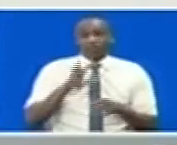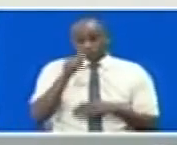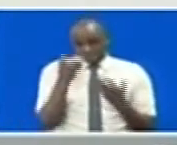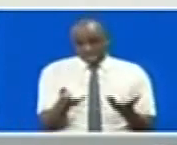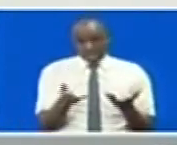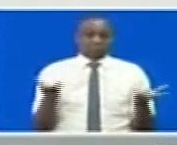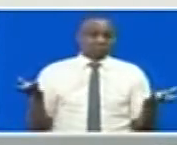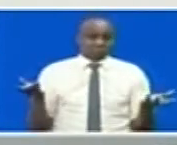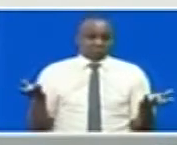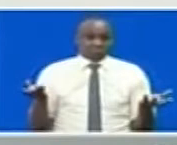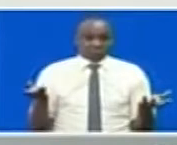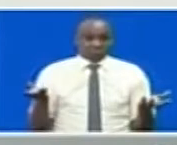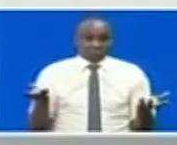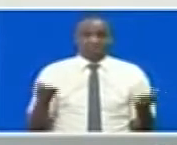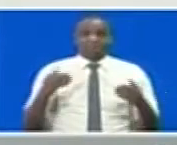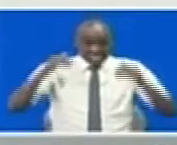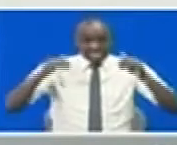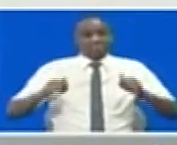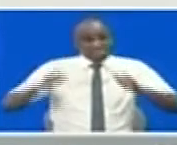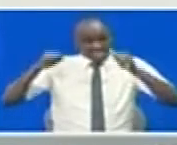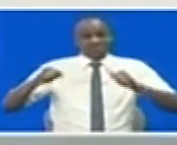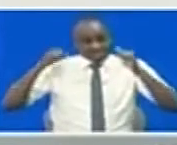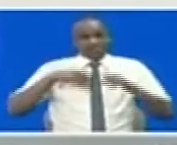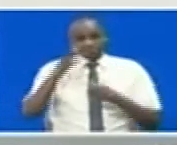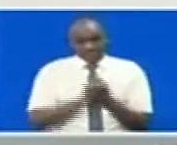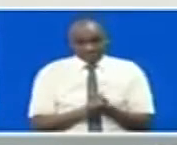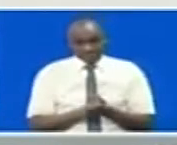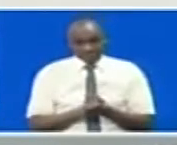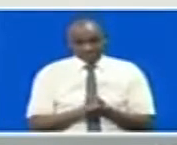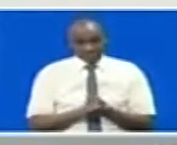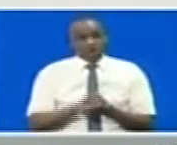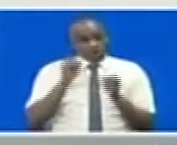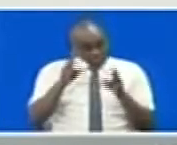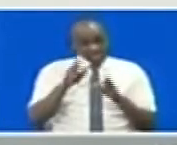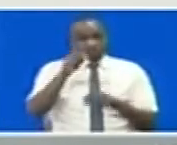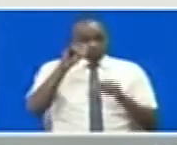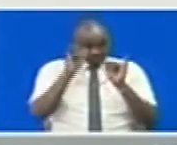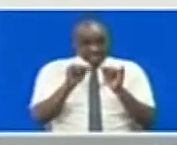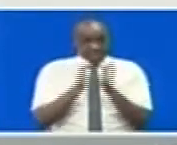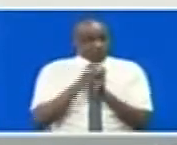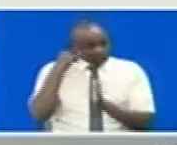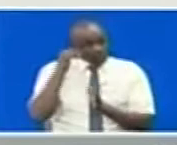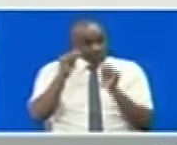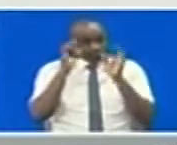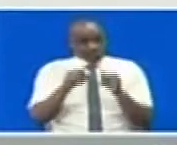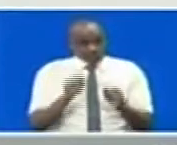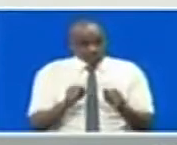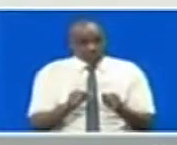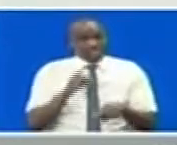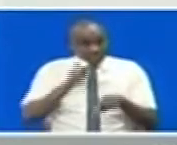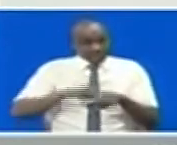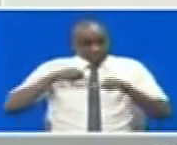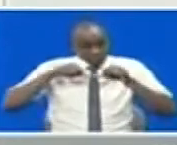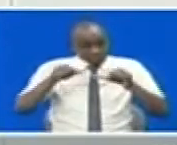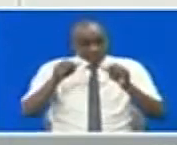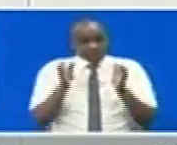very dubious grounds. Okay, all right. Just stay with us on phone if you can. As we continue